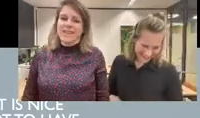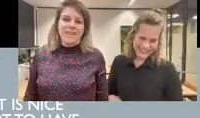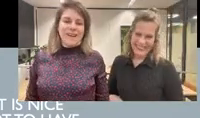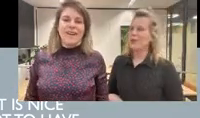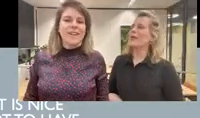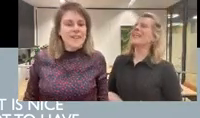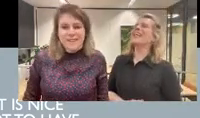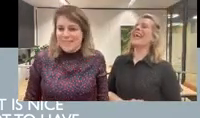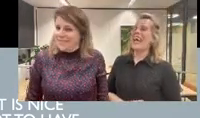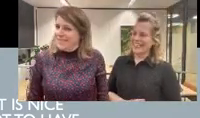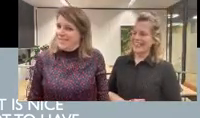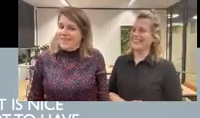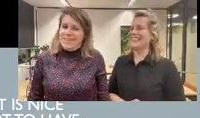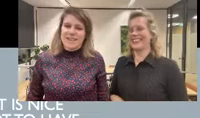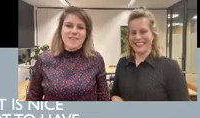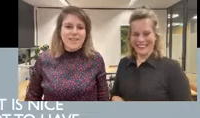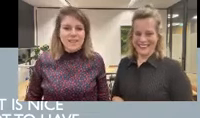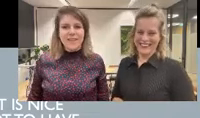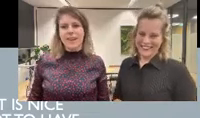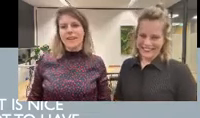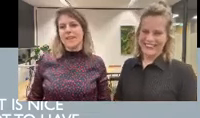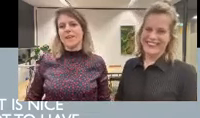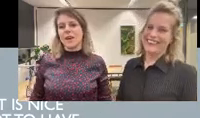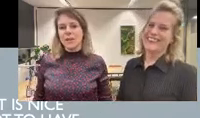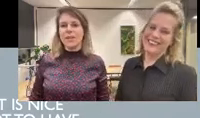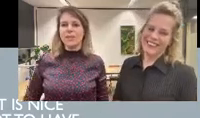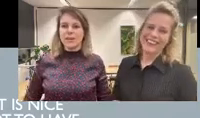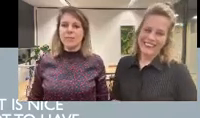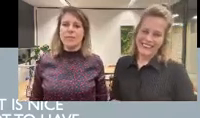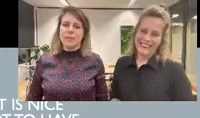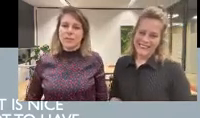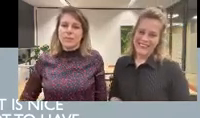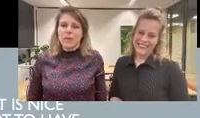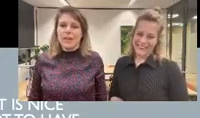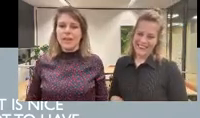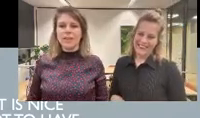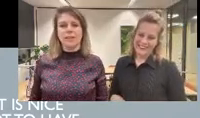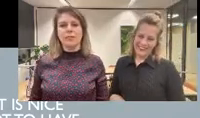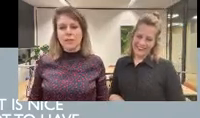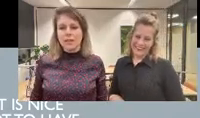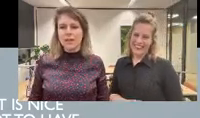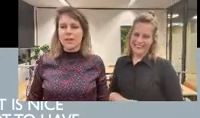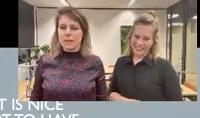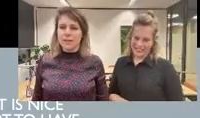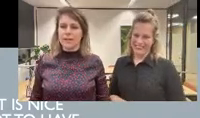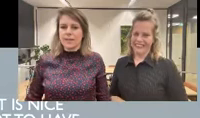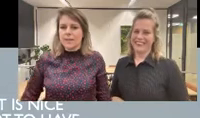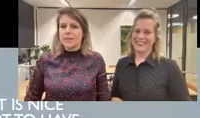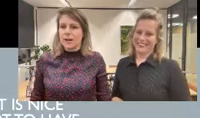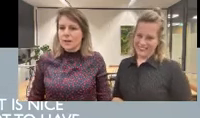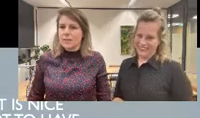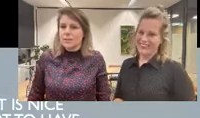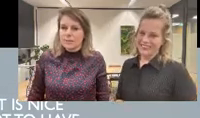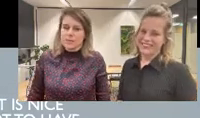said, I really hate it. Yes, I didn't like it. Always someone else is really annoying.